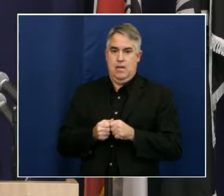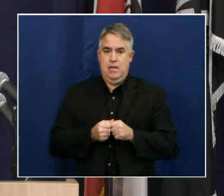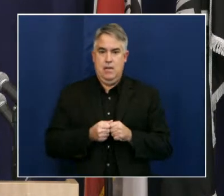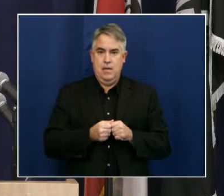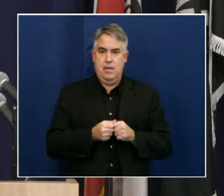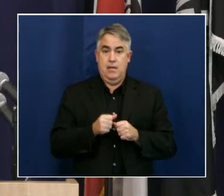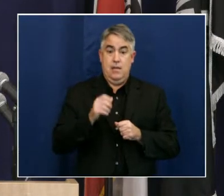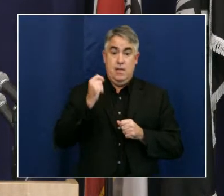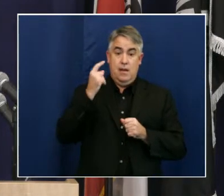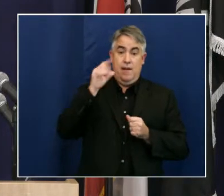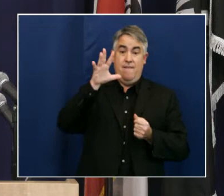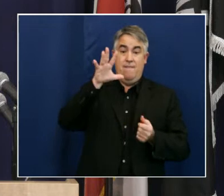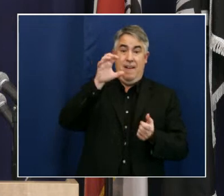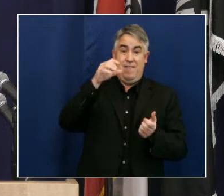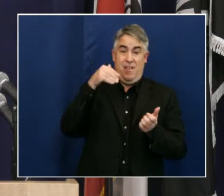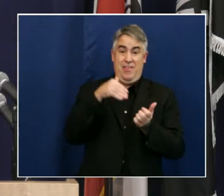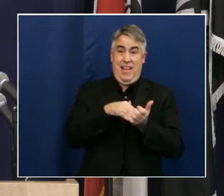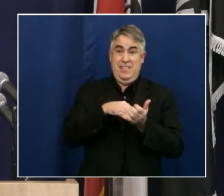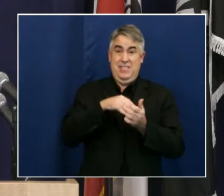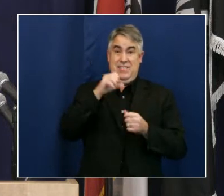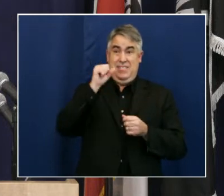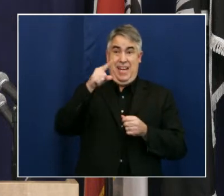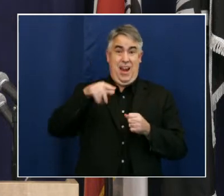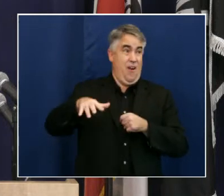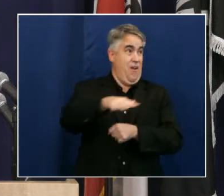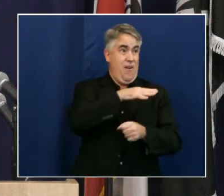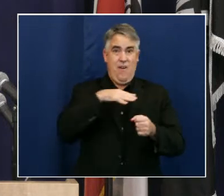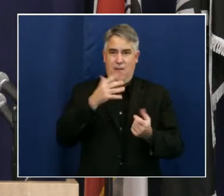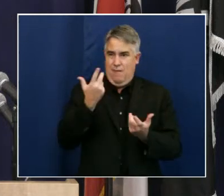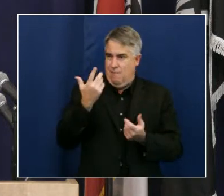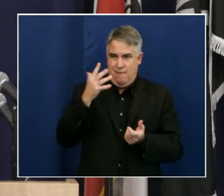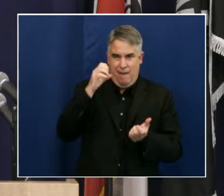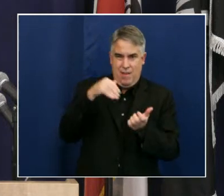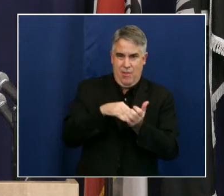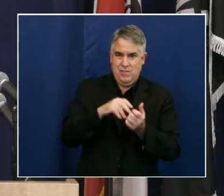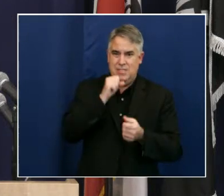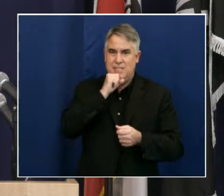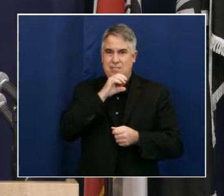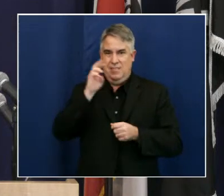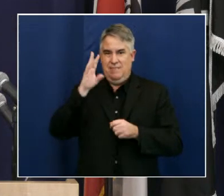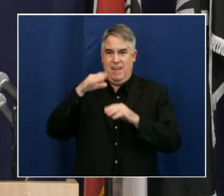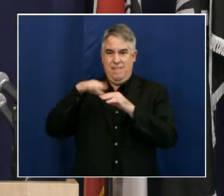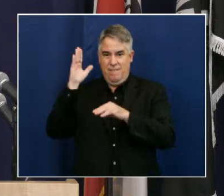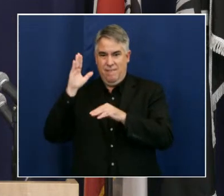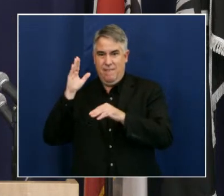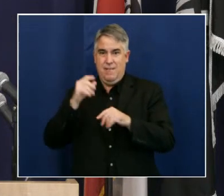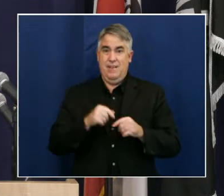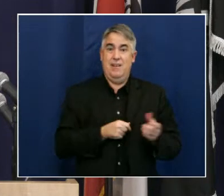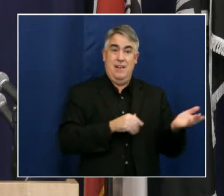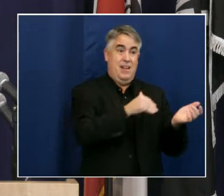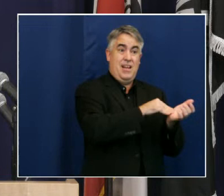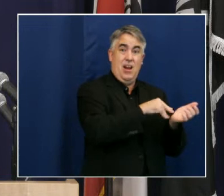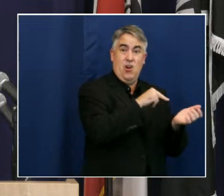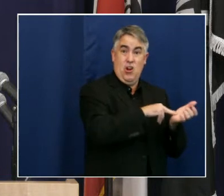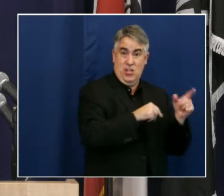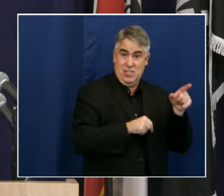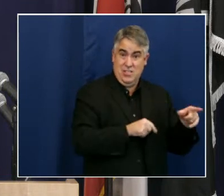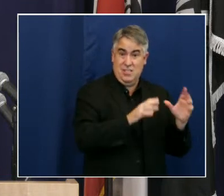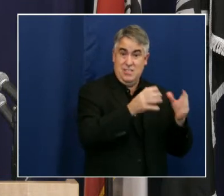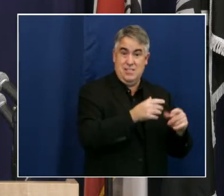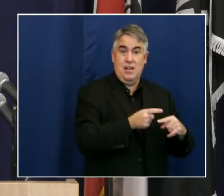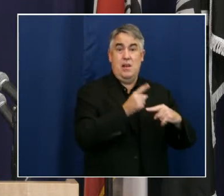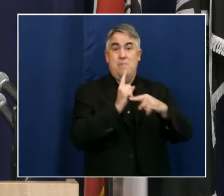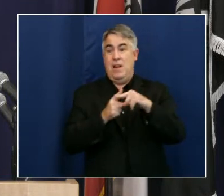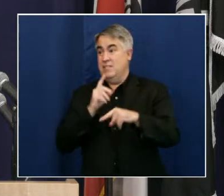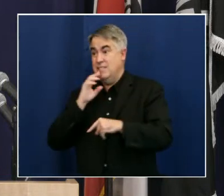categories together, you can see that that is well over 1 million people that are being told they are now eligible for a vaccine